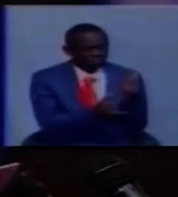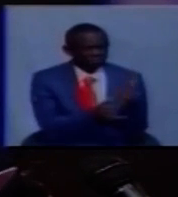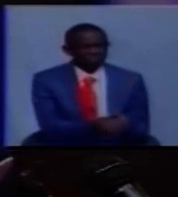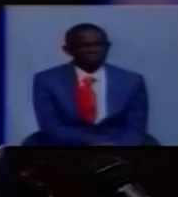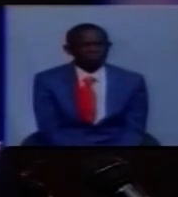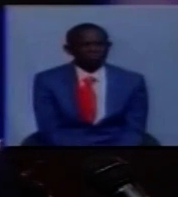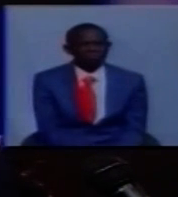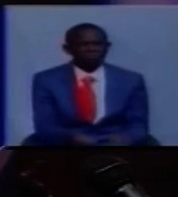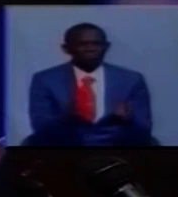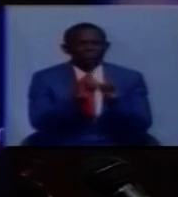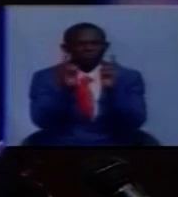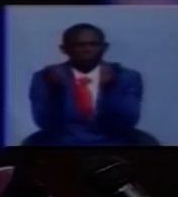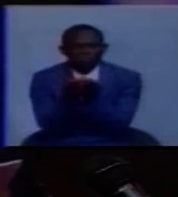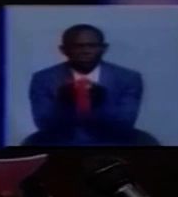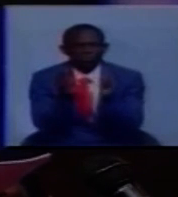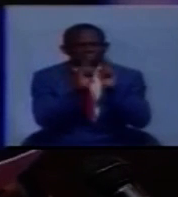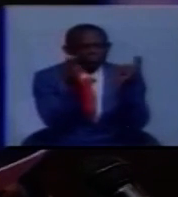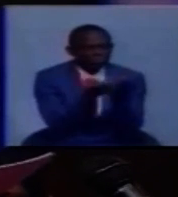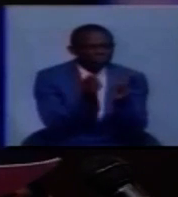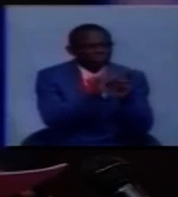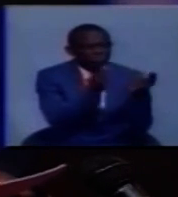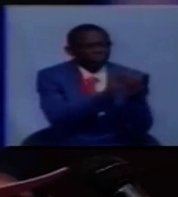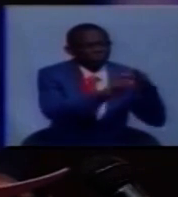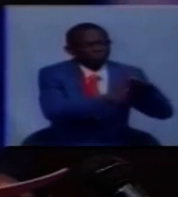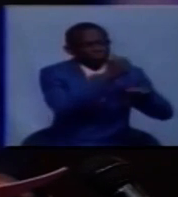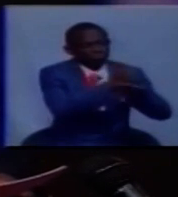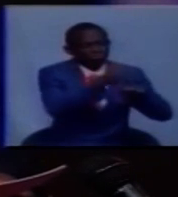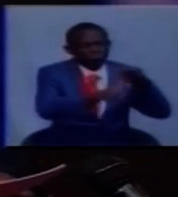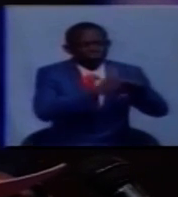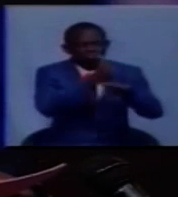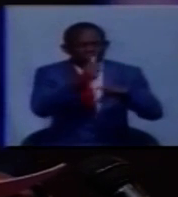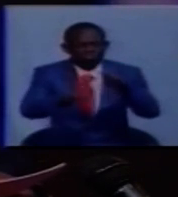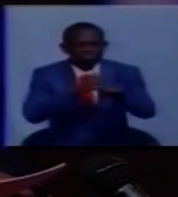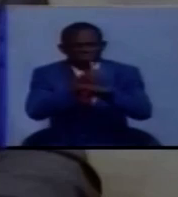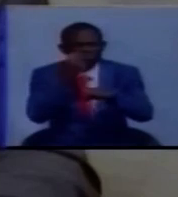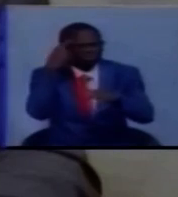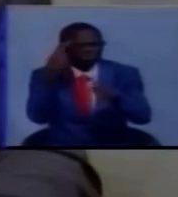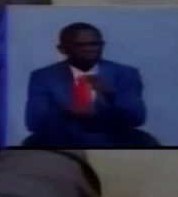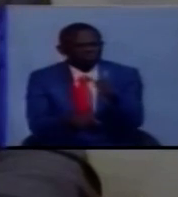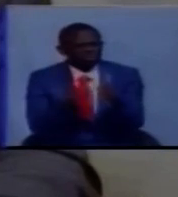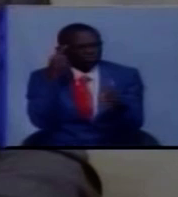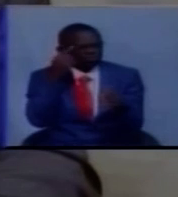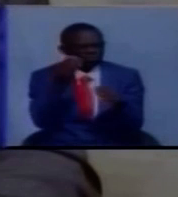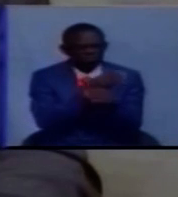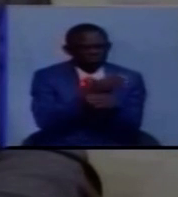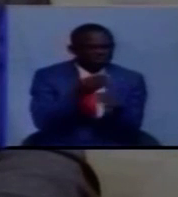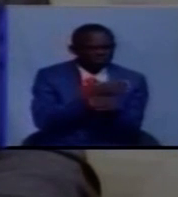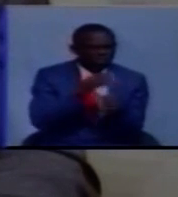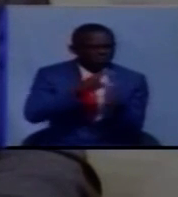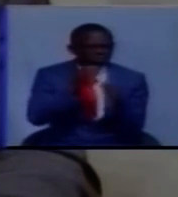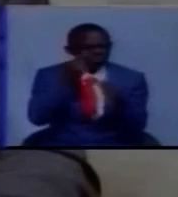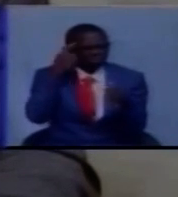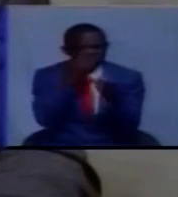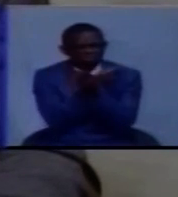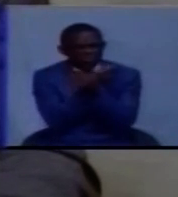of unions. Is it a business or democracy or freedom of association? Freedom of association, which has